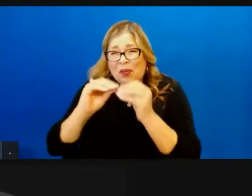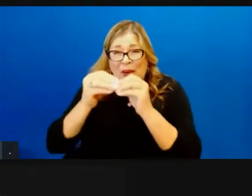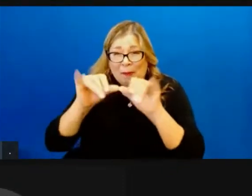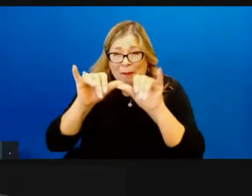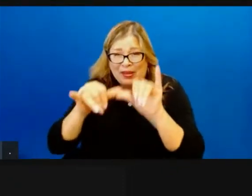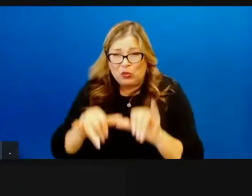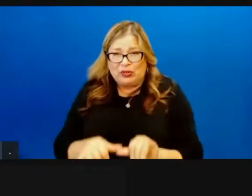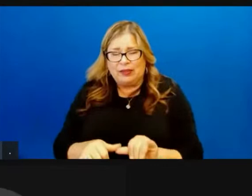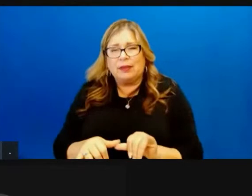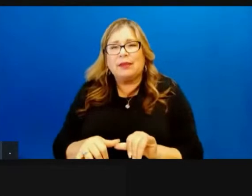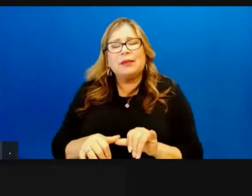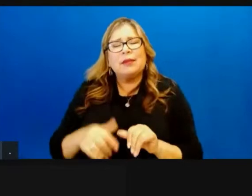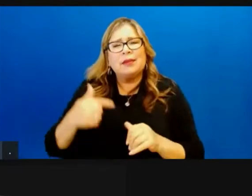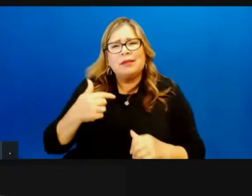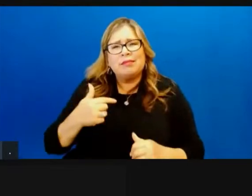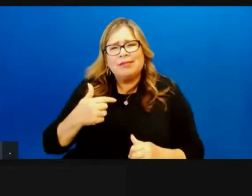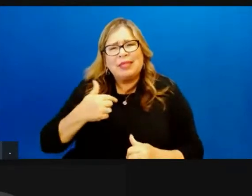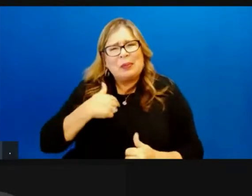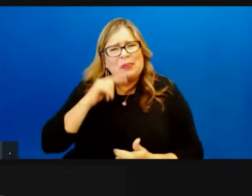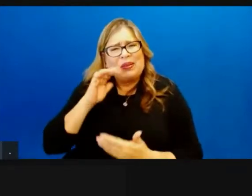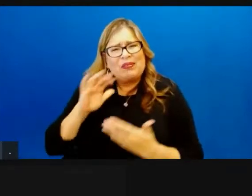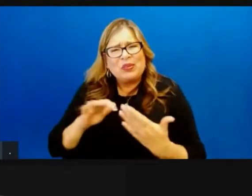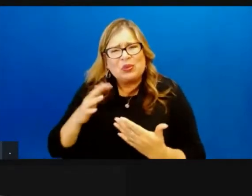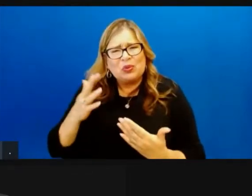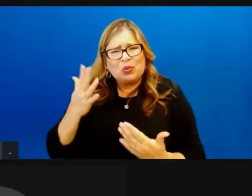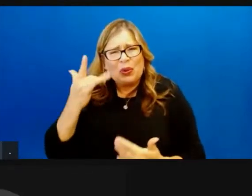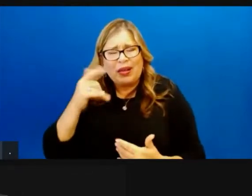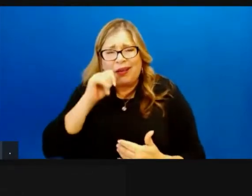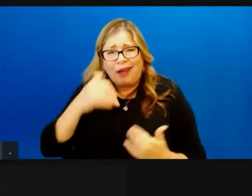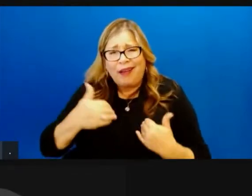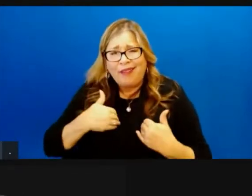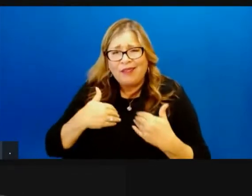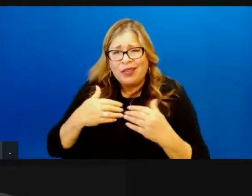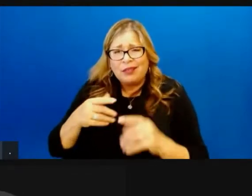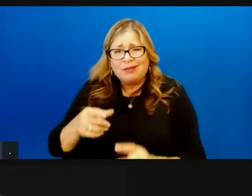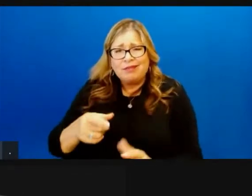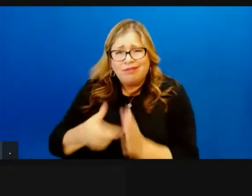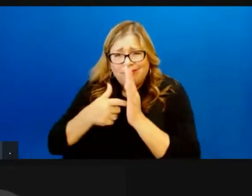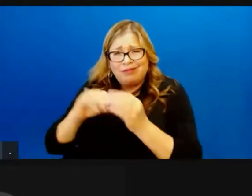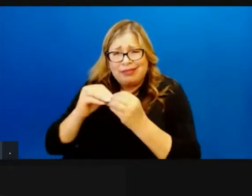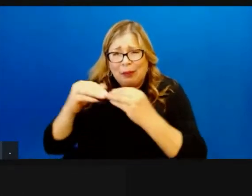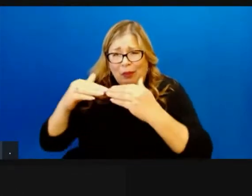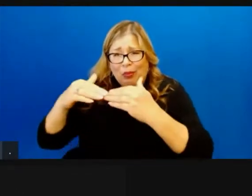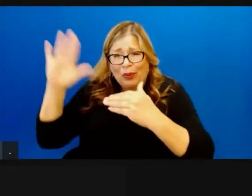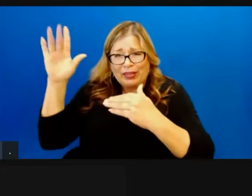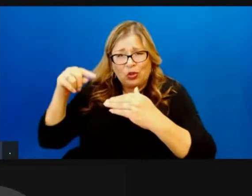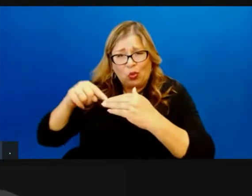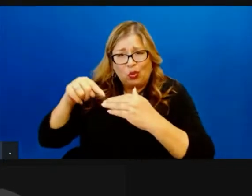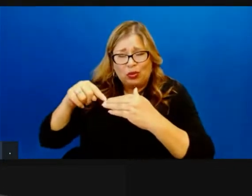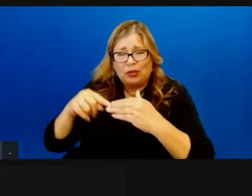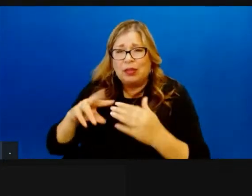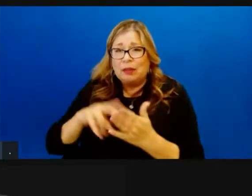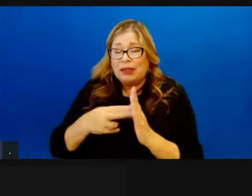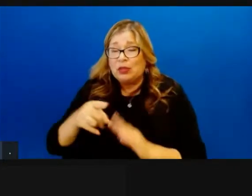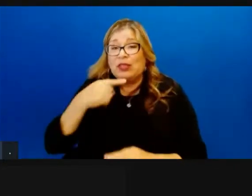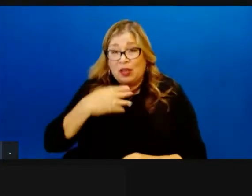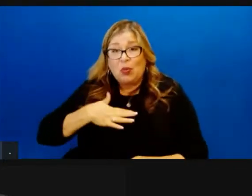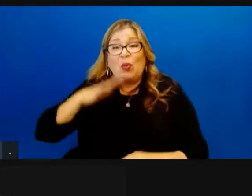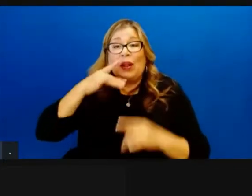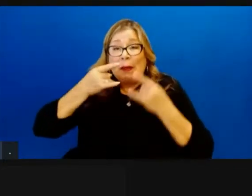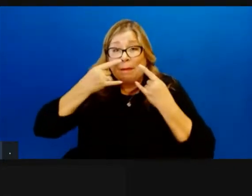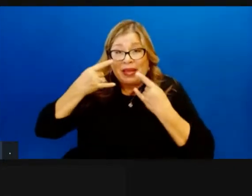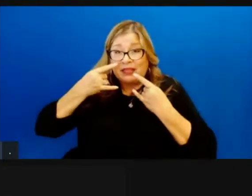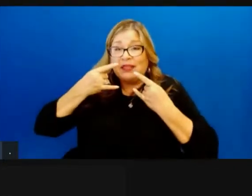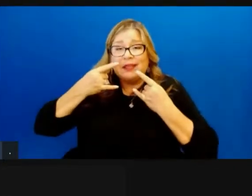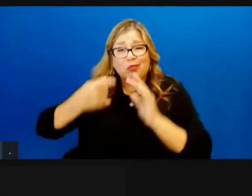be some sort of threshold, because if you're going to say, hey, we're going to lift this mask mandate or teach school districts what